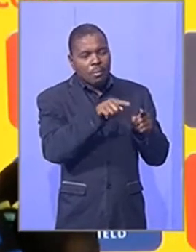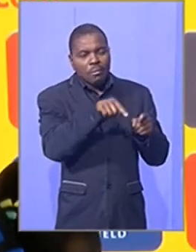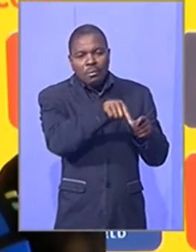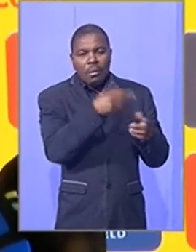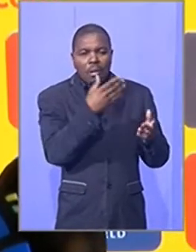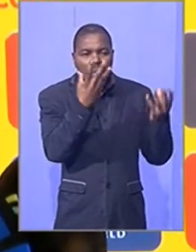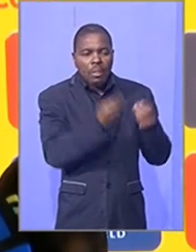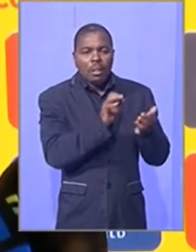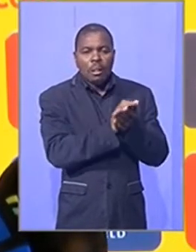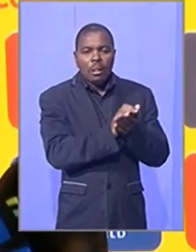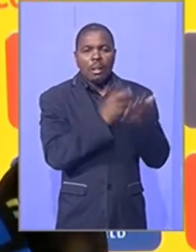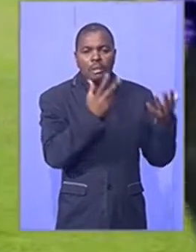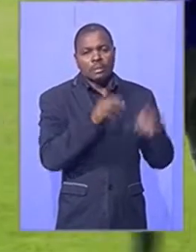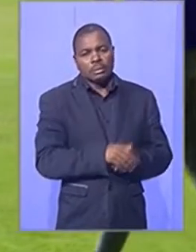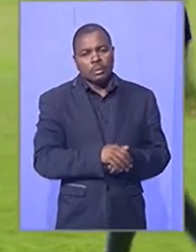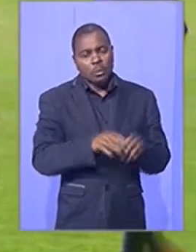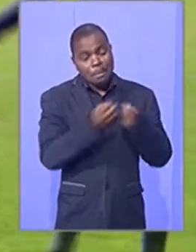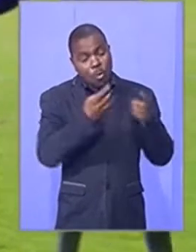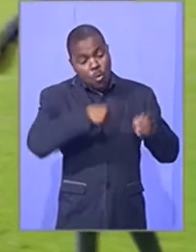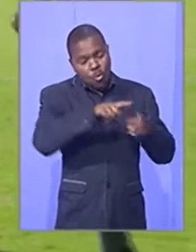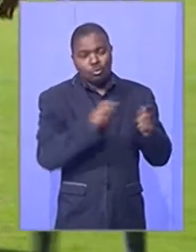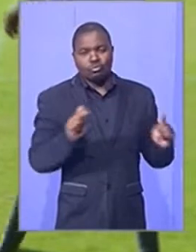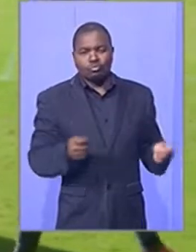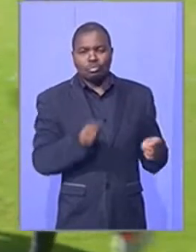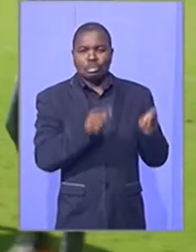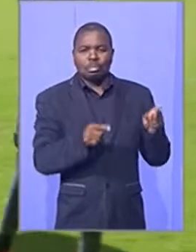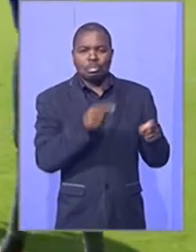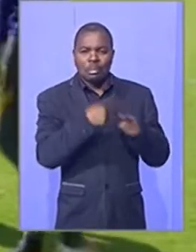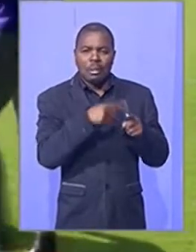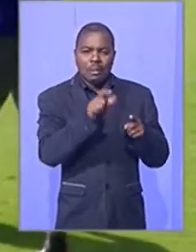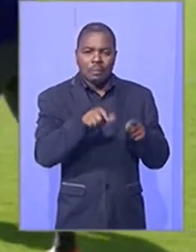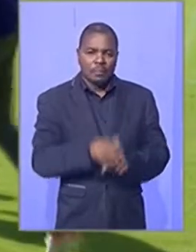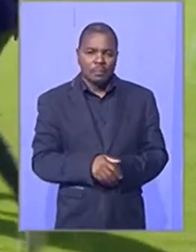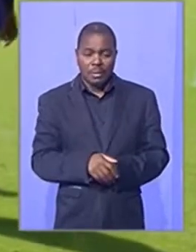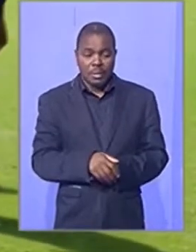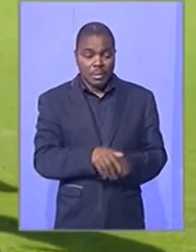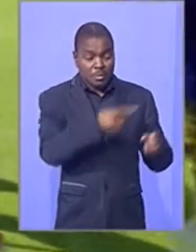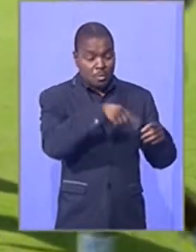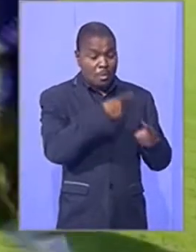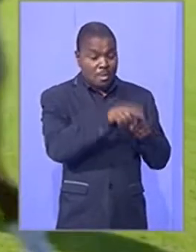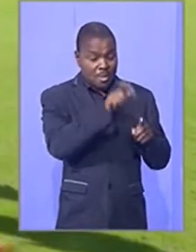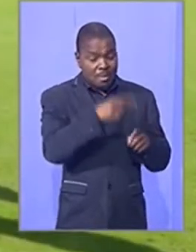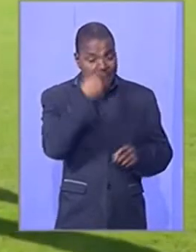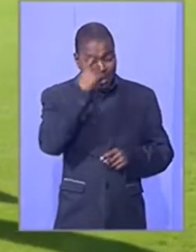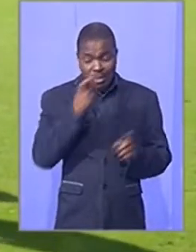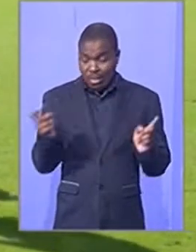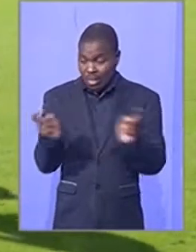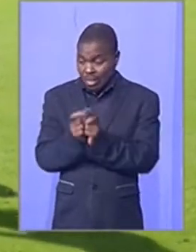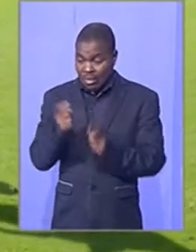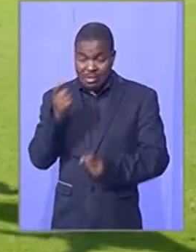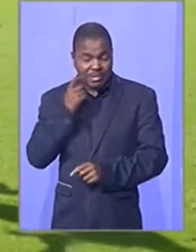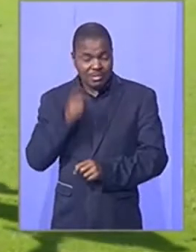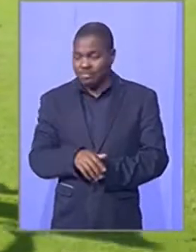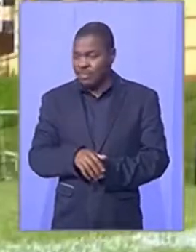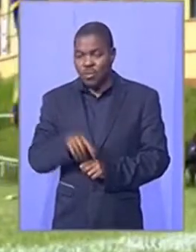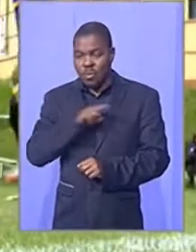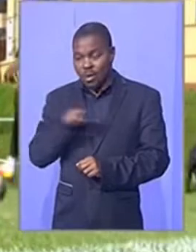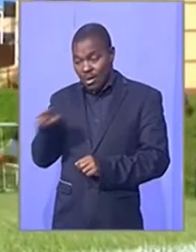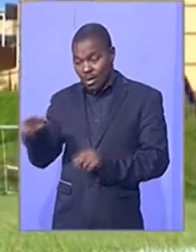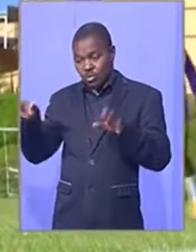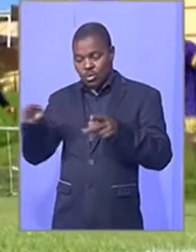mostly defenders. Paraluki bakwishisha gore, e ka sebe papadi e bonolo, ka ga Swallows e lekana le Baroka